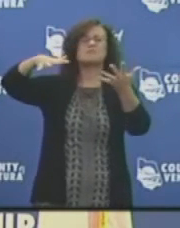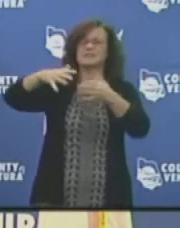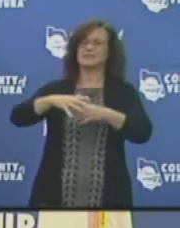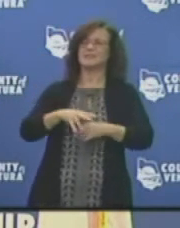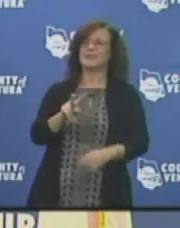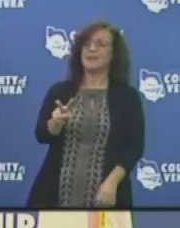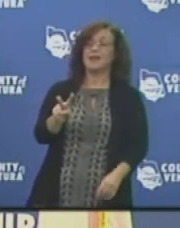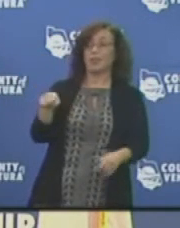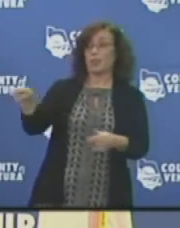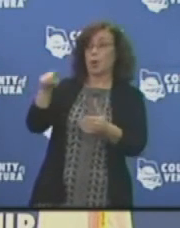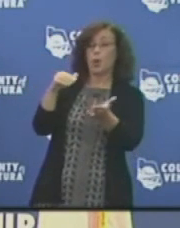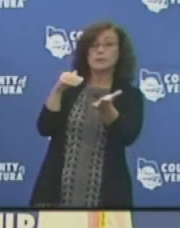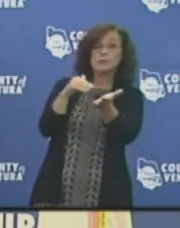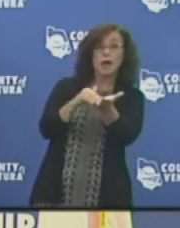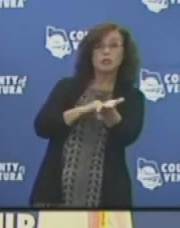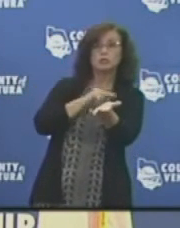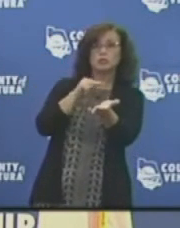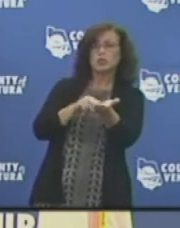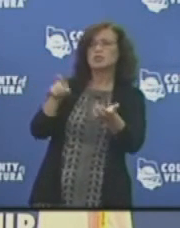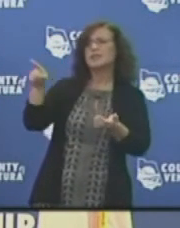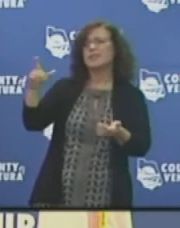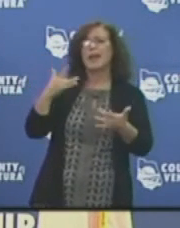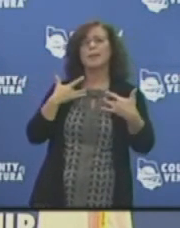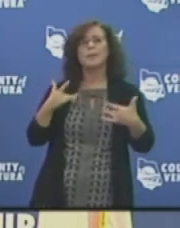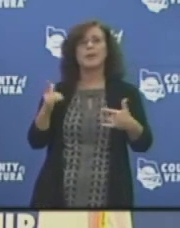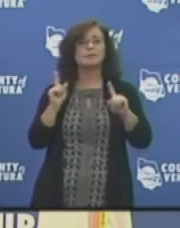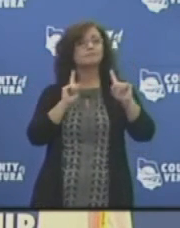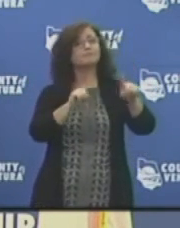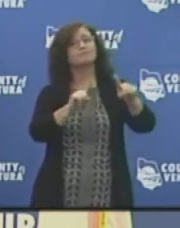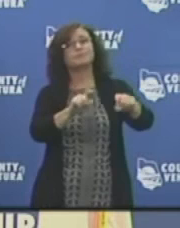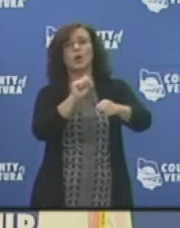We're there for you at 3 in the morning when you go into labor.